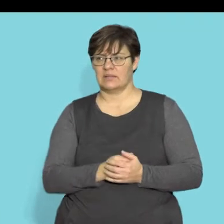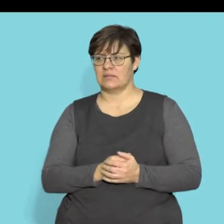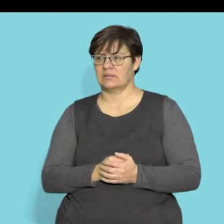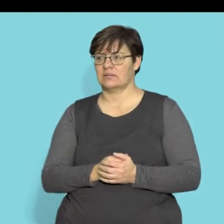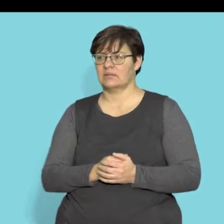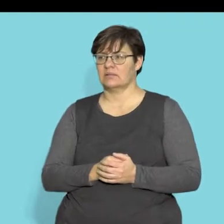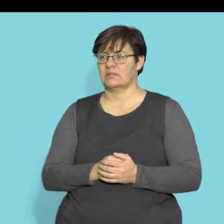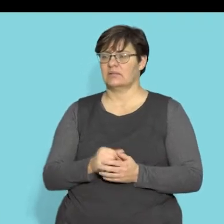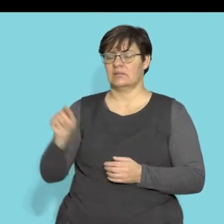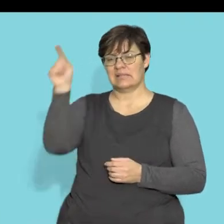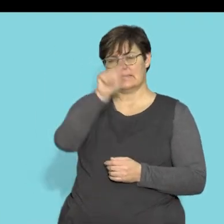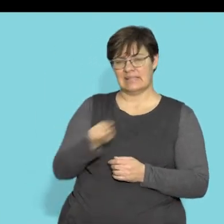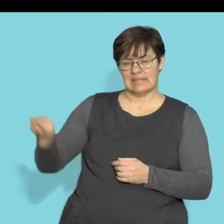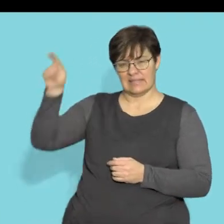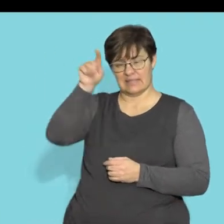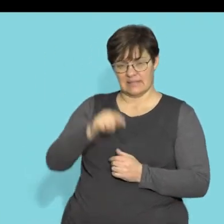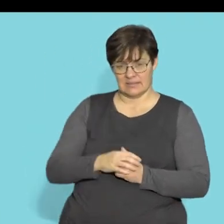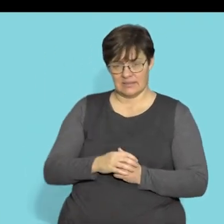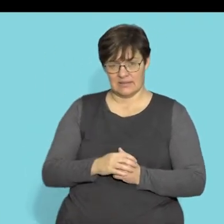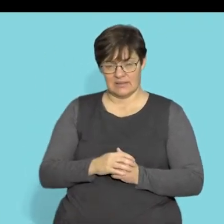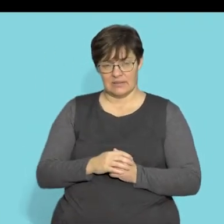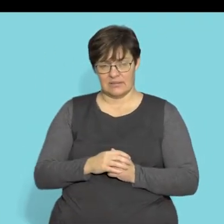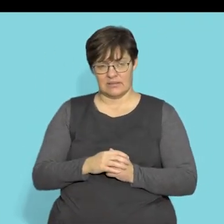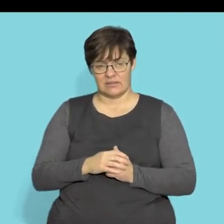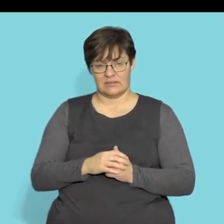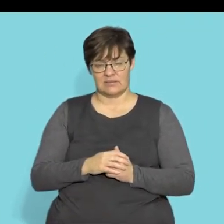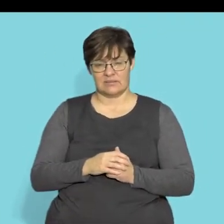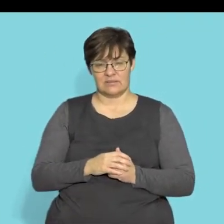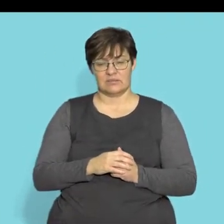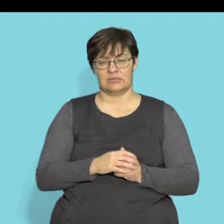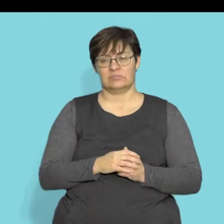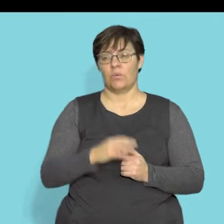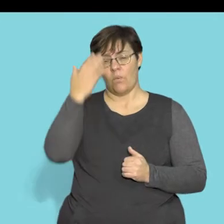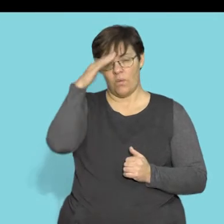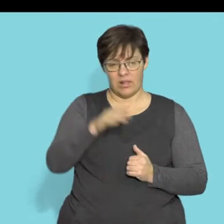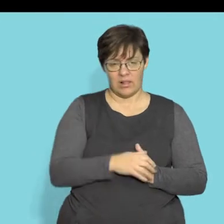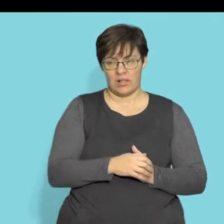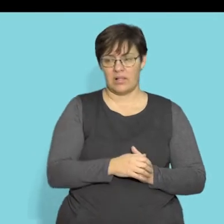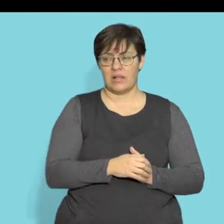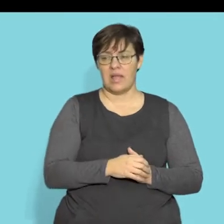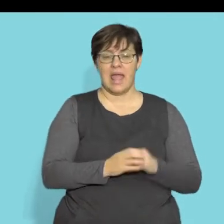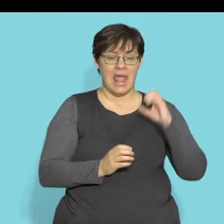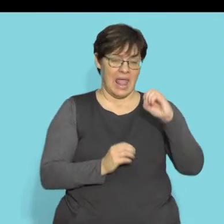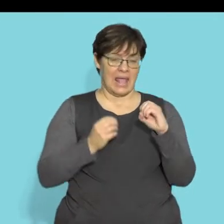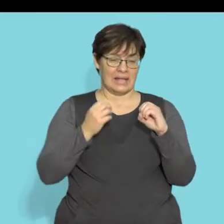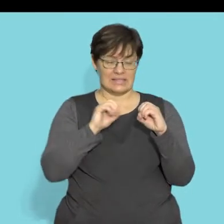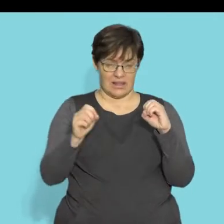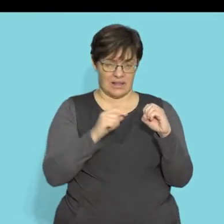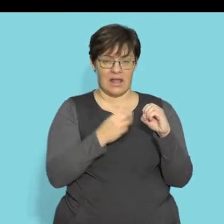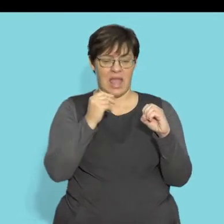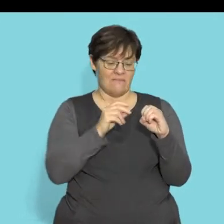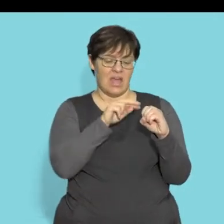at the ovum labeled C there, we know that the egg cell initially had